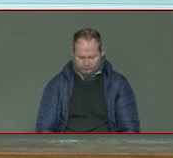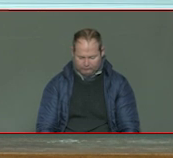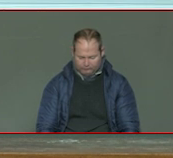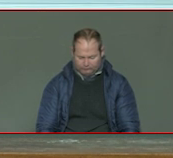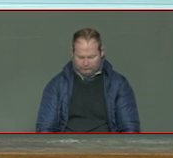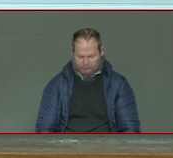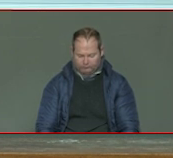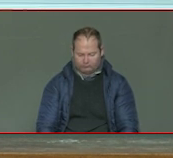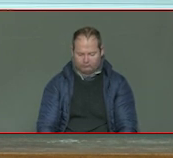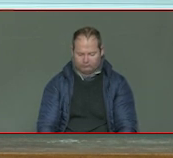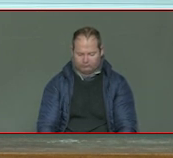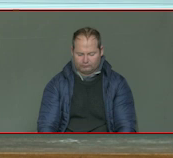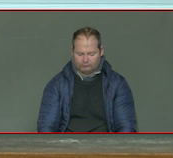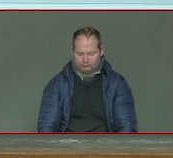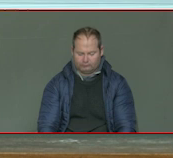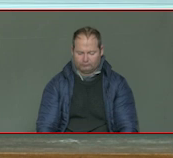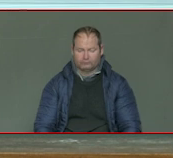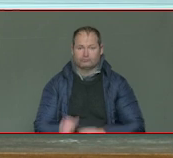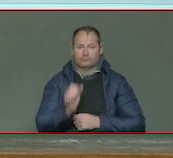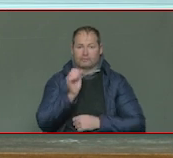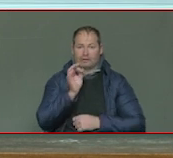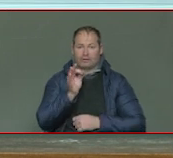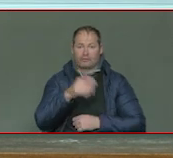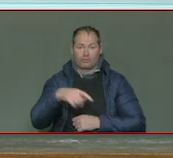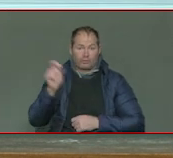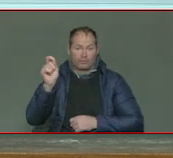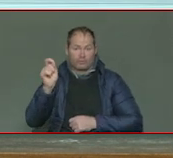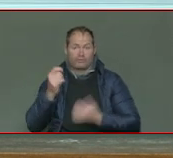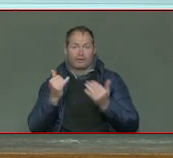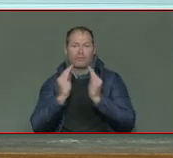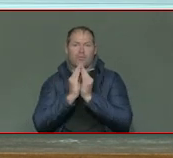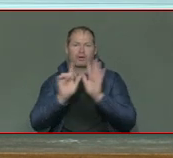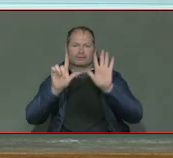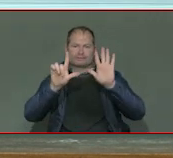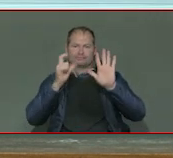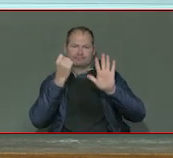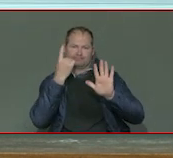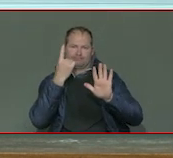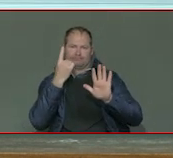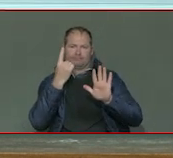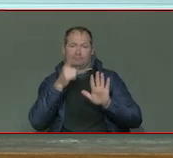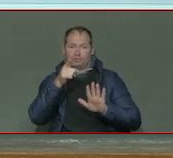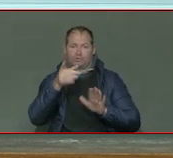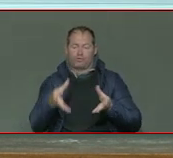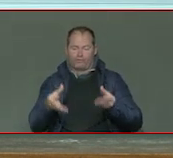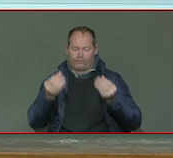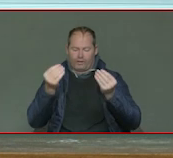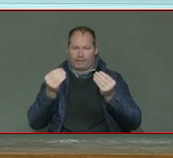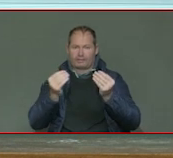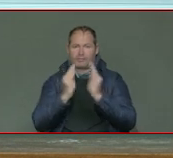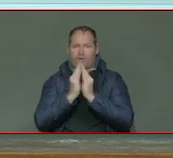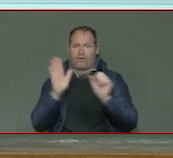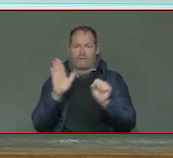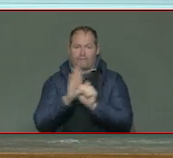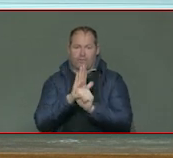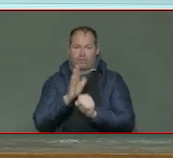People, when you walk out here, it's 7 marks that you've got today, and that you're going to get 7 out of 7 for all the exams to